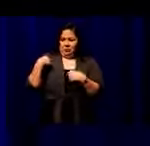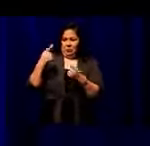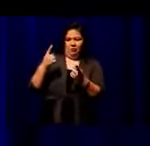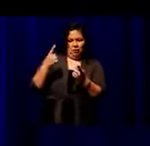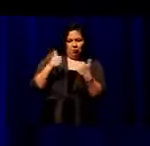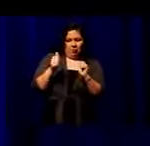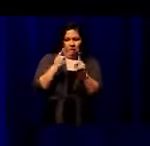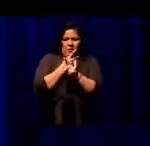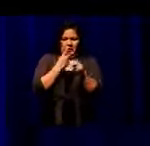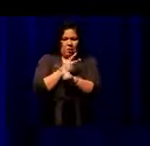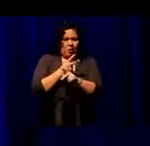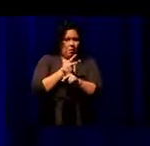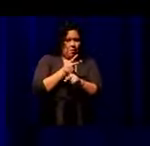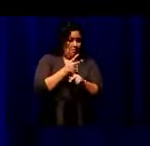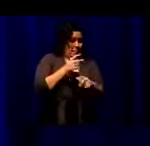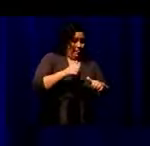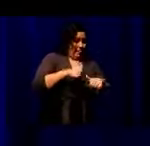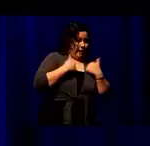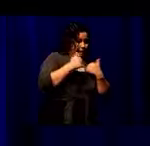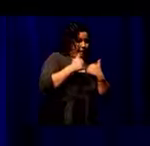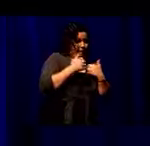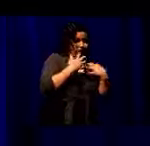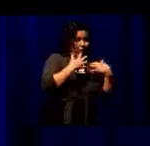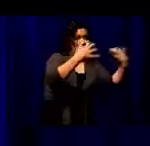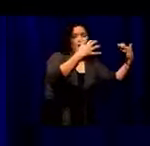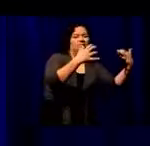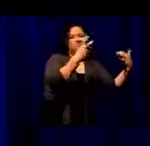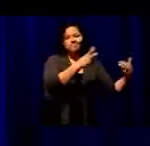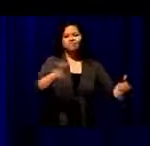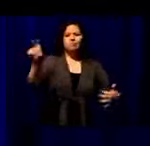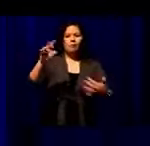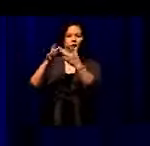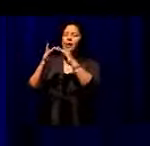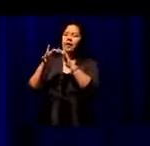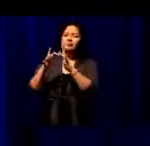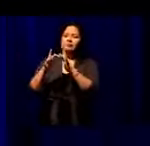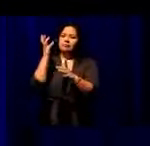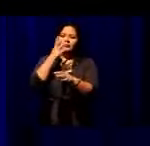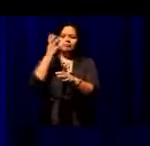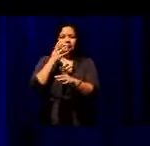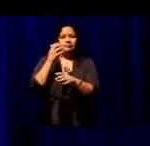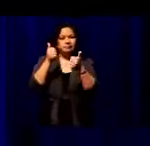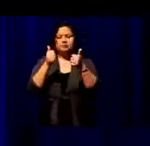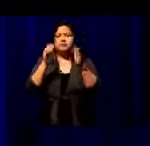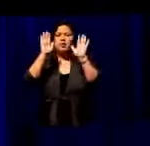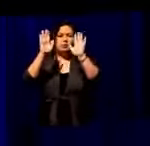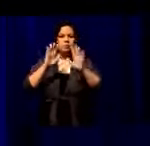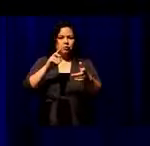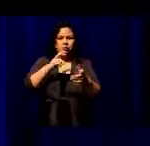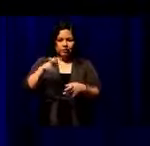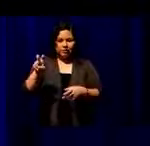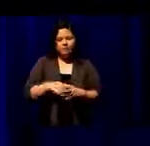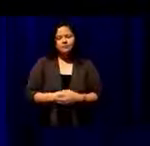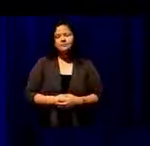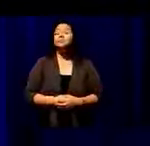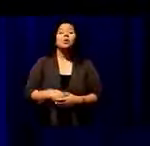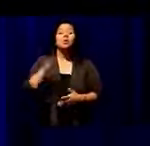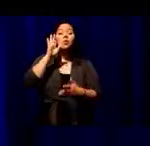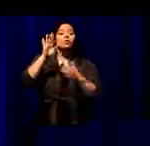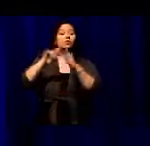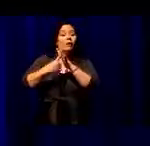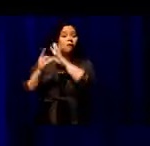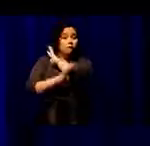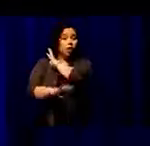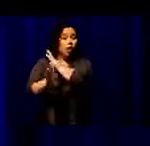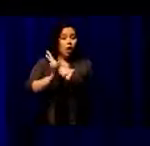made from live to digital. We're starting with just the fall season. We're going to